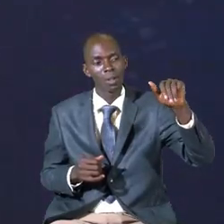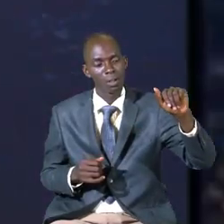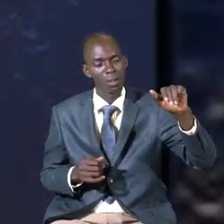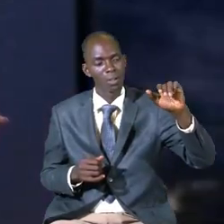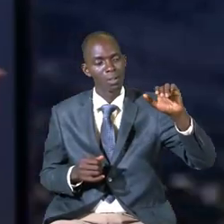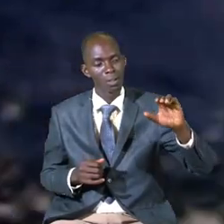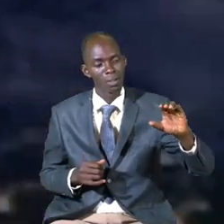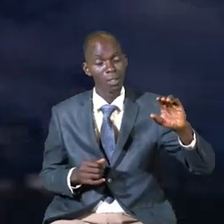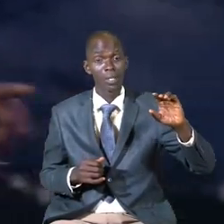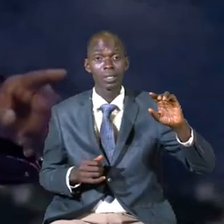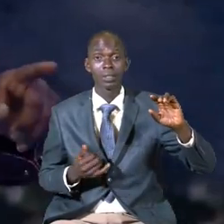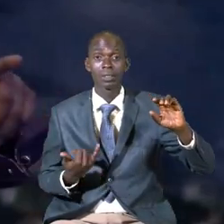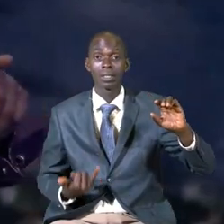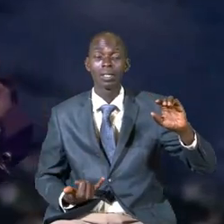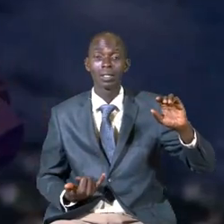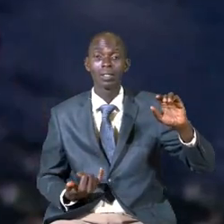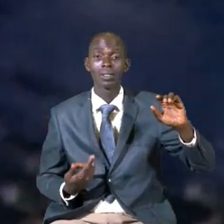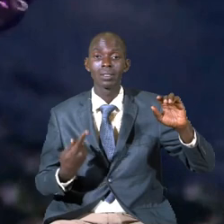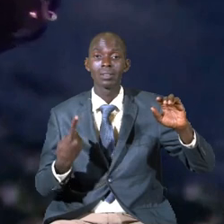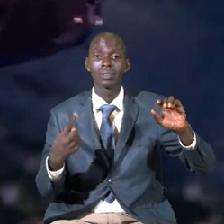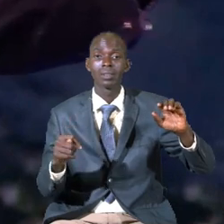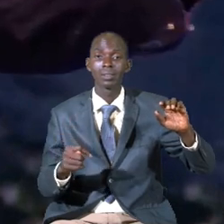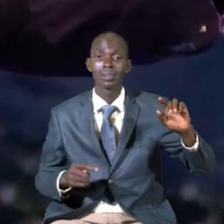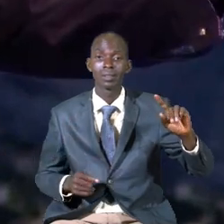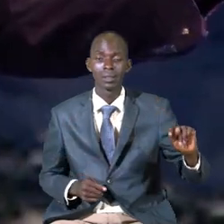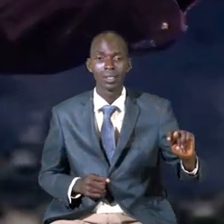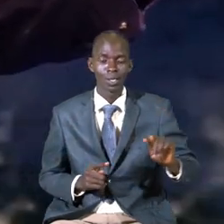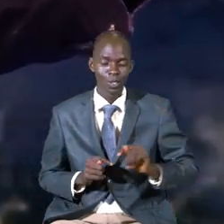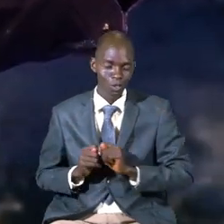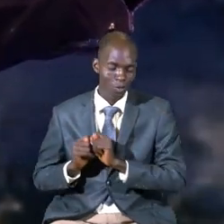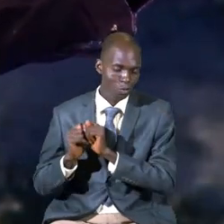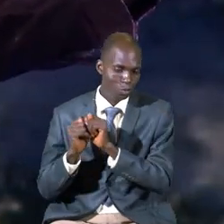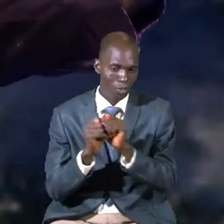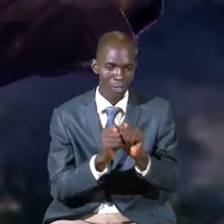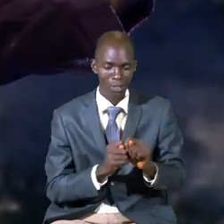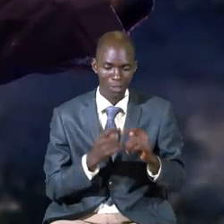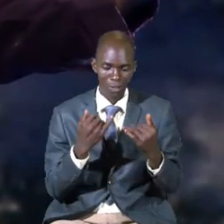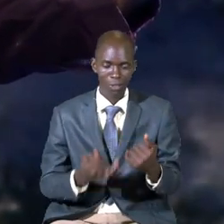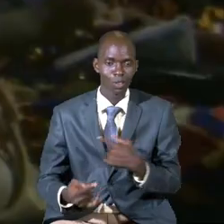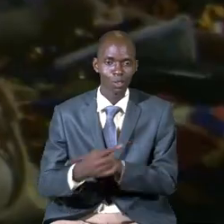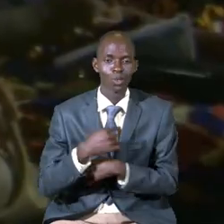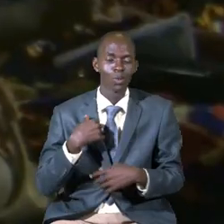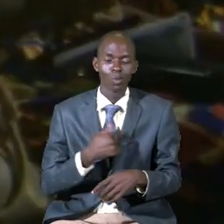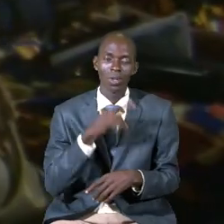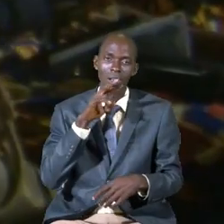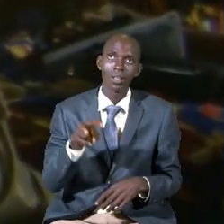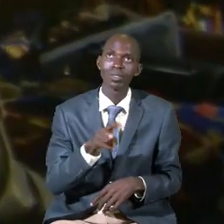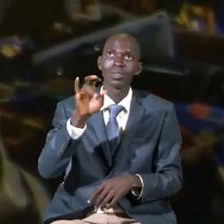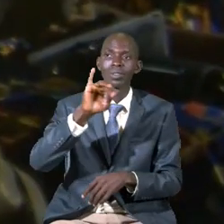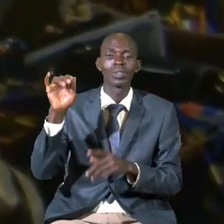and now the chili together today we're traveling together